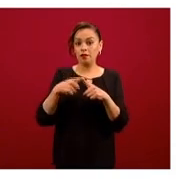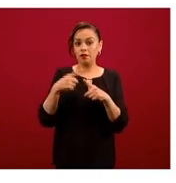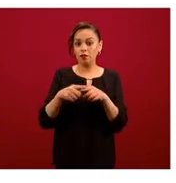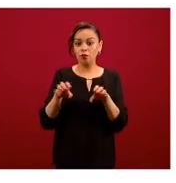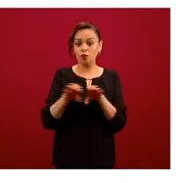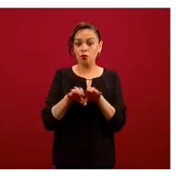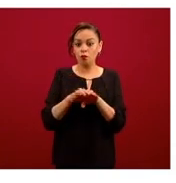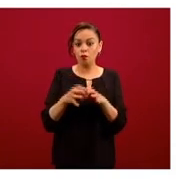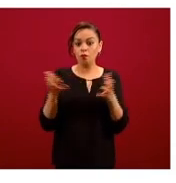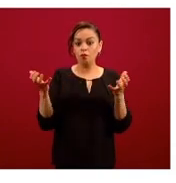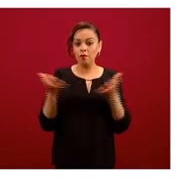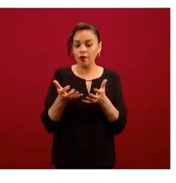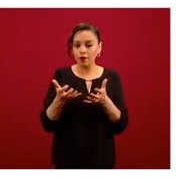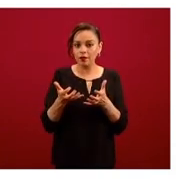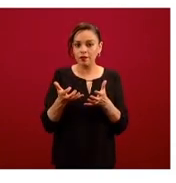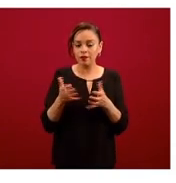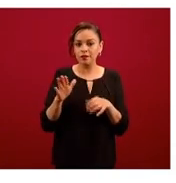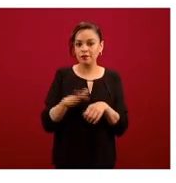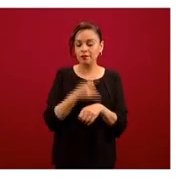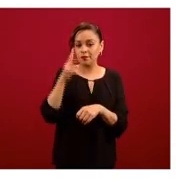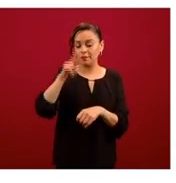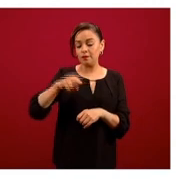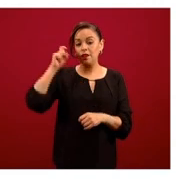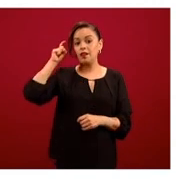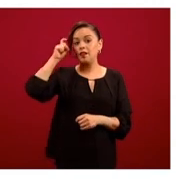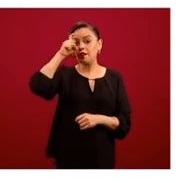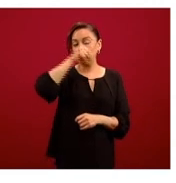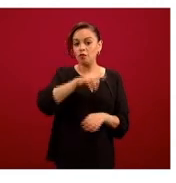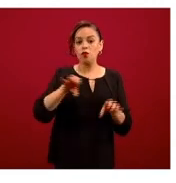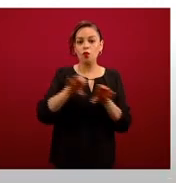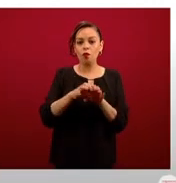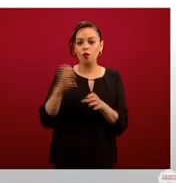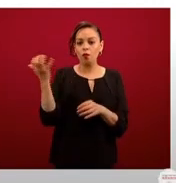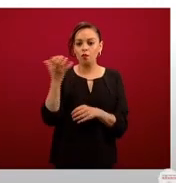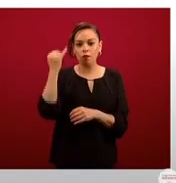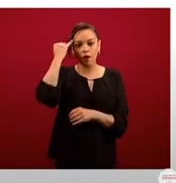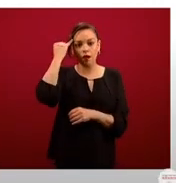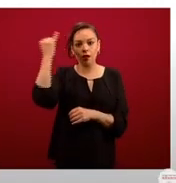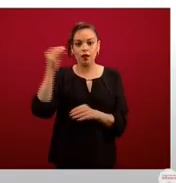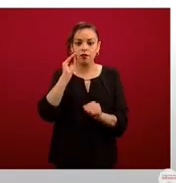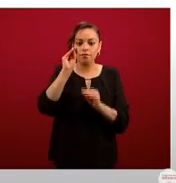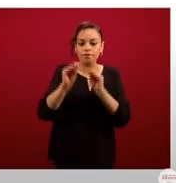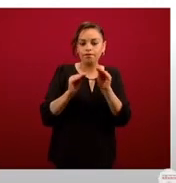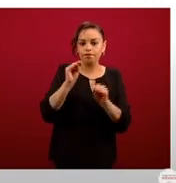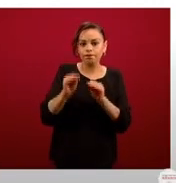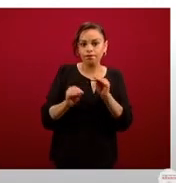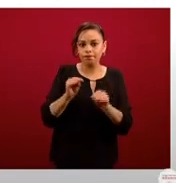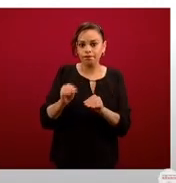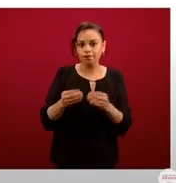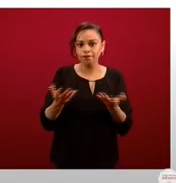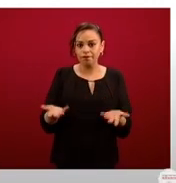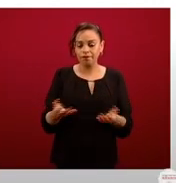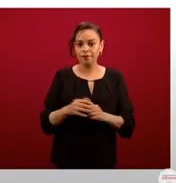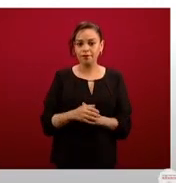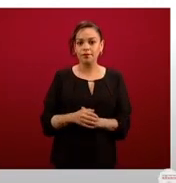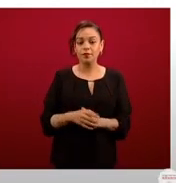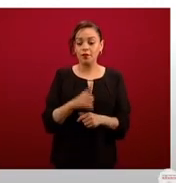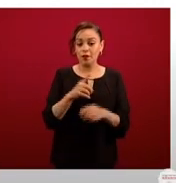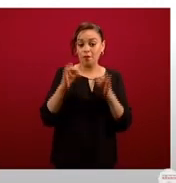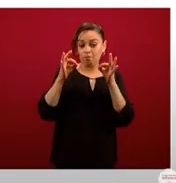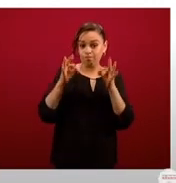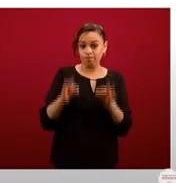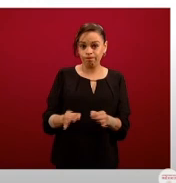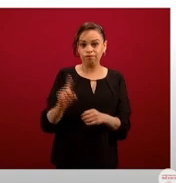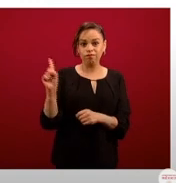but developed by CDESI, and there was a number of challenges that we had to face because